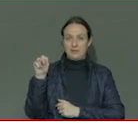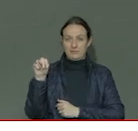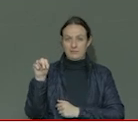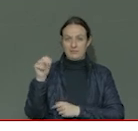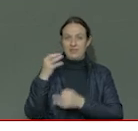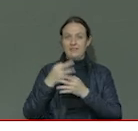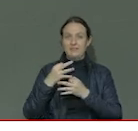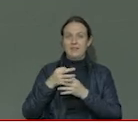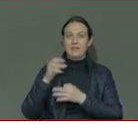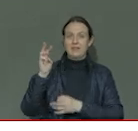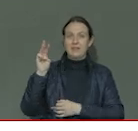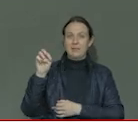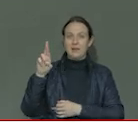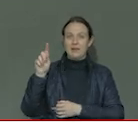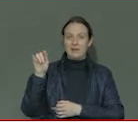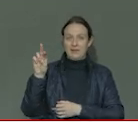Father Martin,